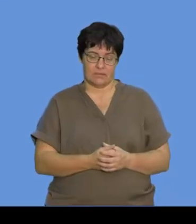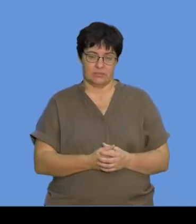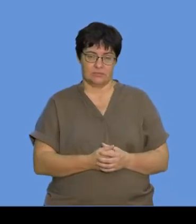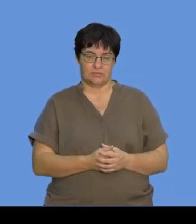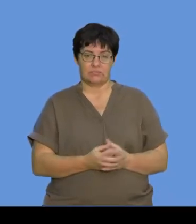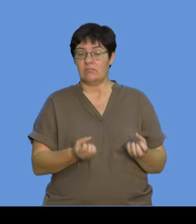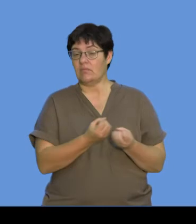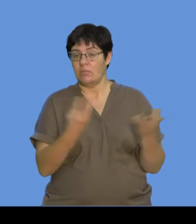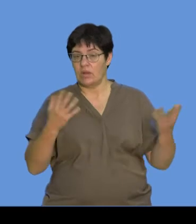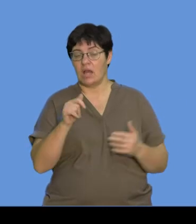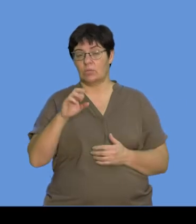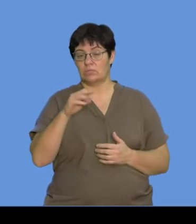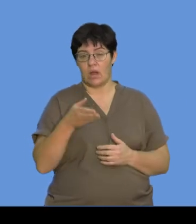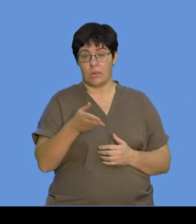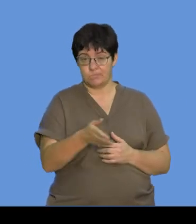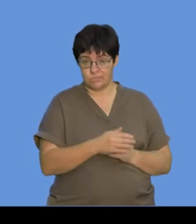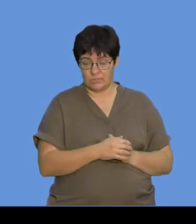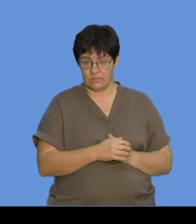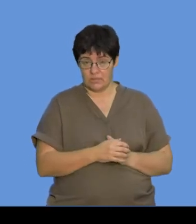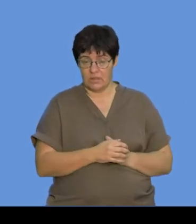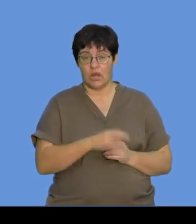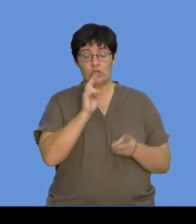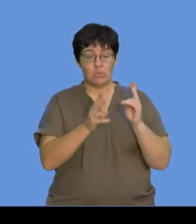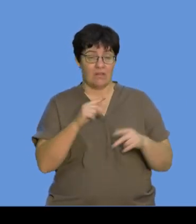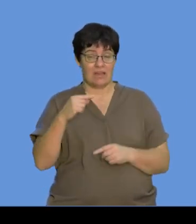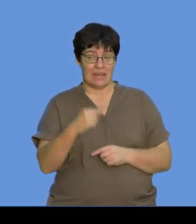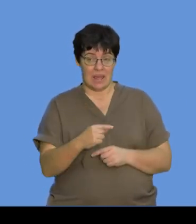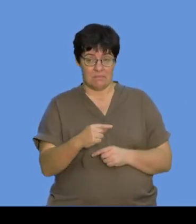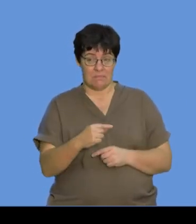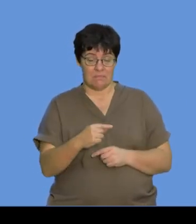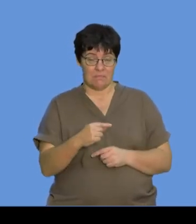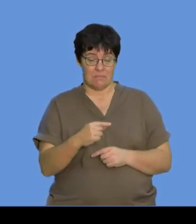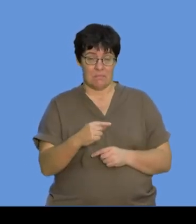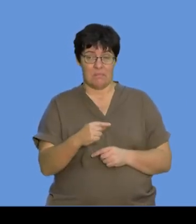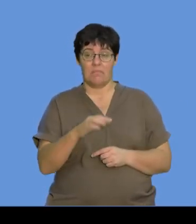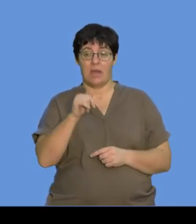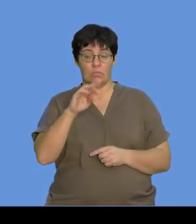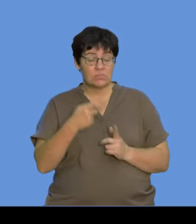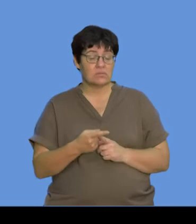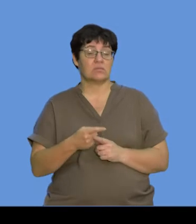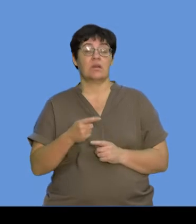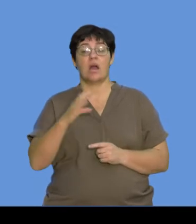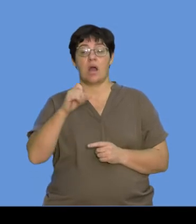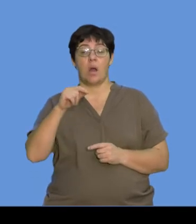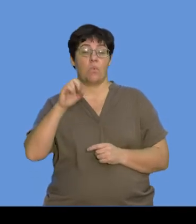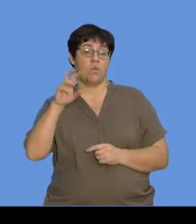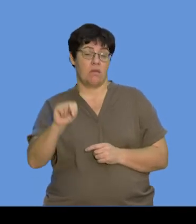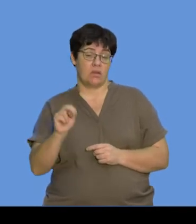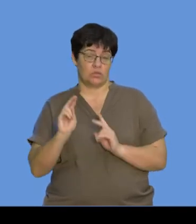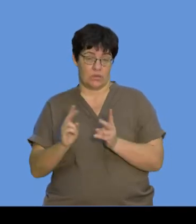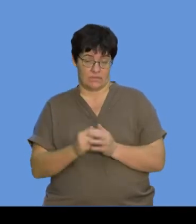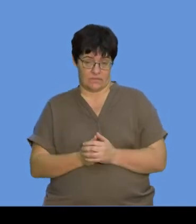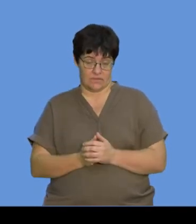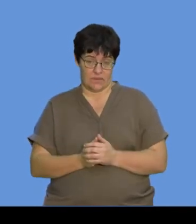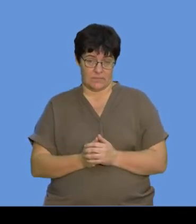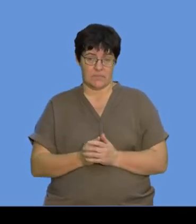So how many atoms are present in 12 grams of carbon-12? So this number is 1 mole. The